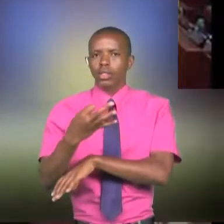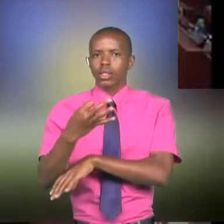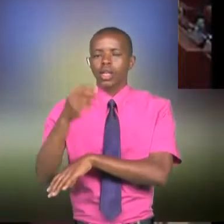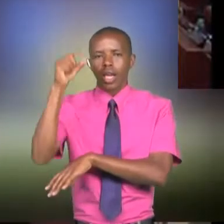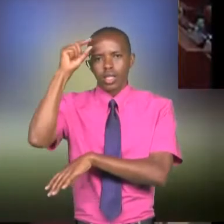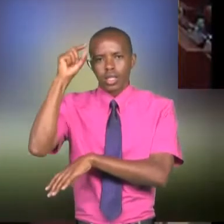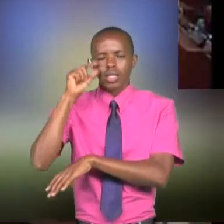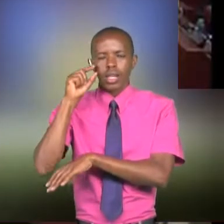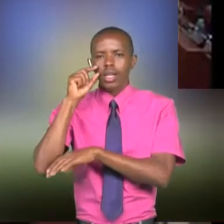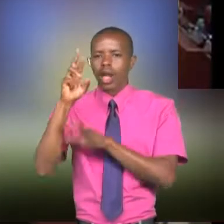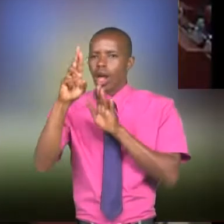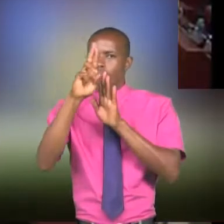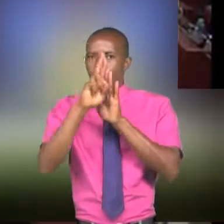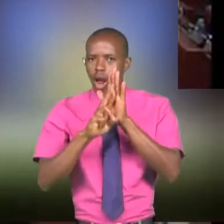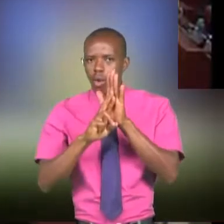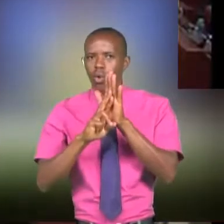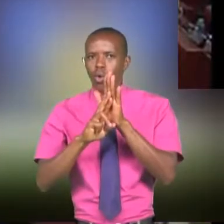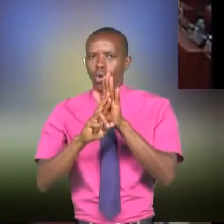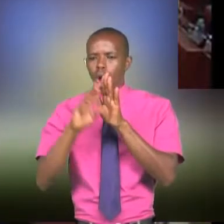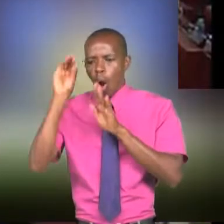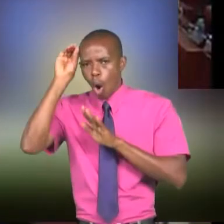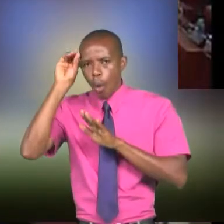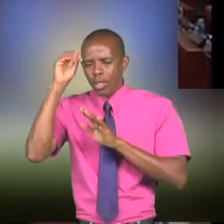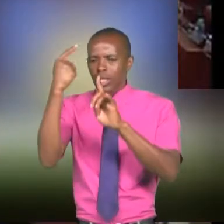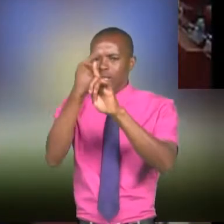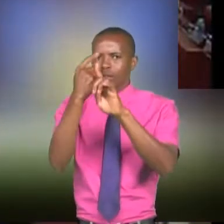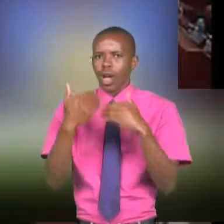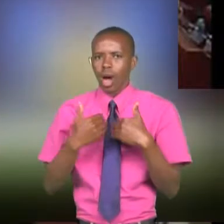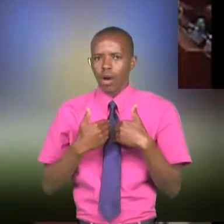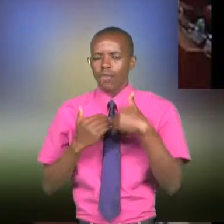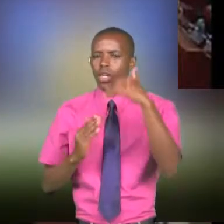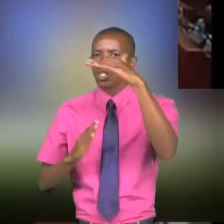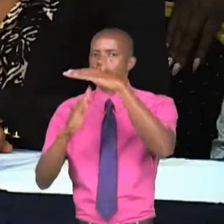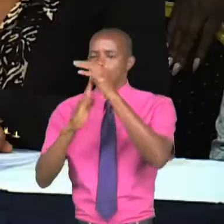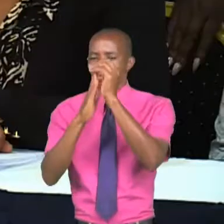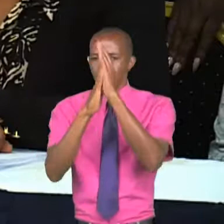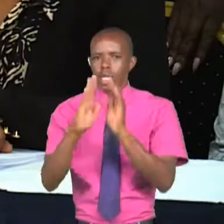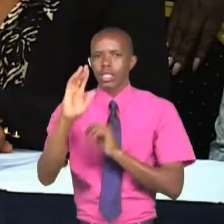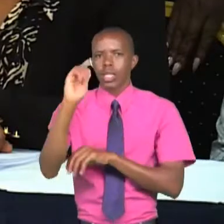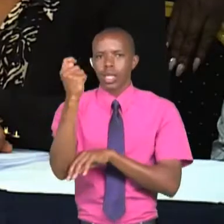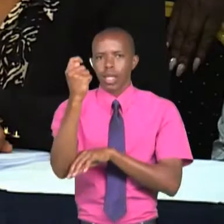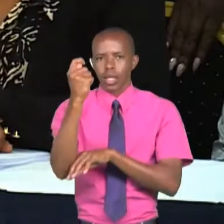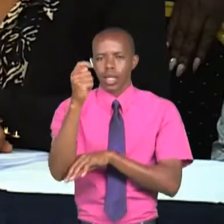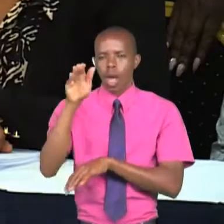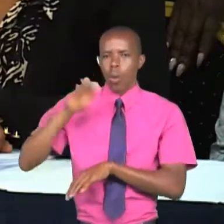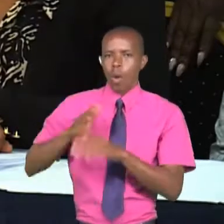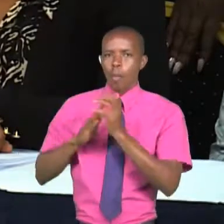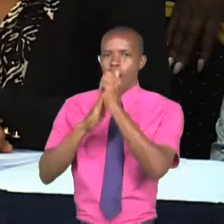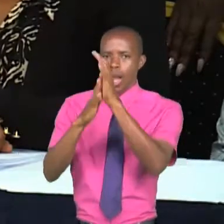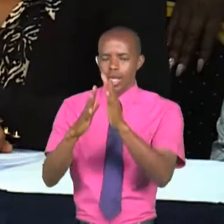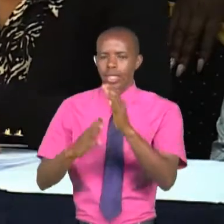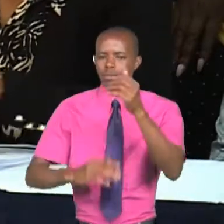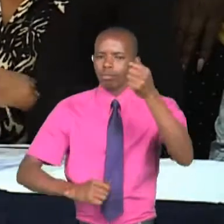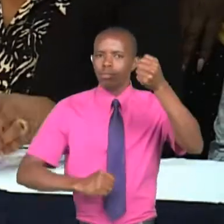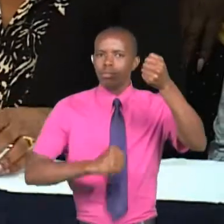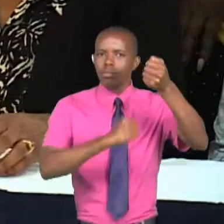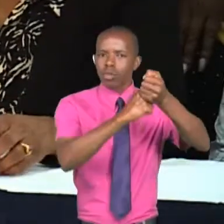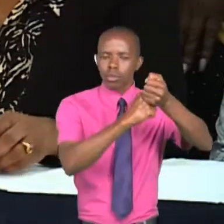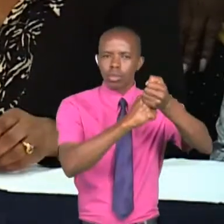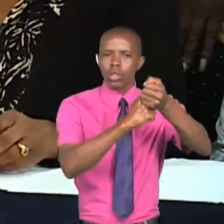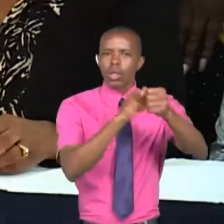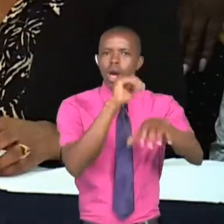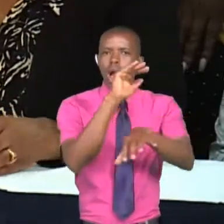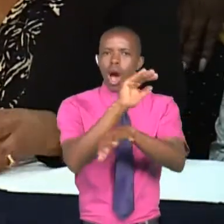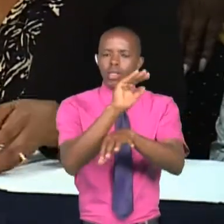is continuing to elicit sharp reactions among top leaders of the country. Women leaders ganging up against calls for the matter to